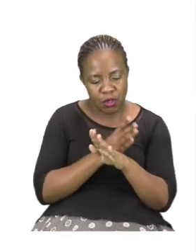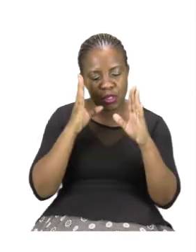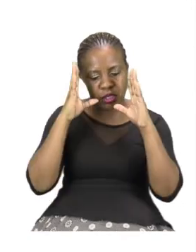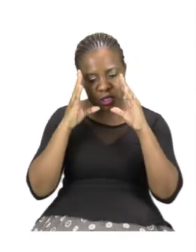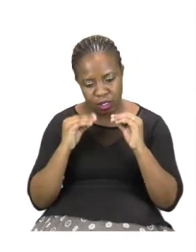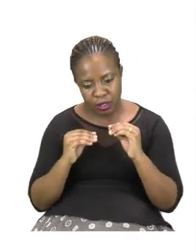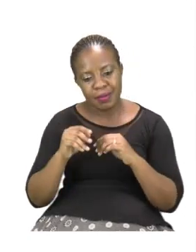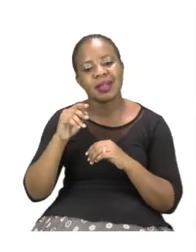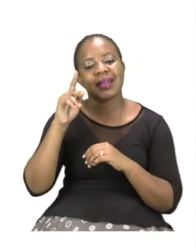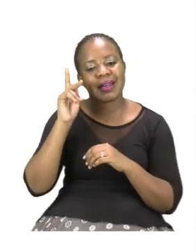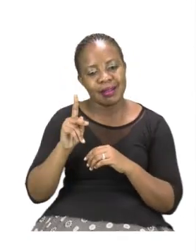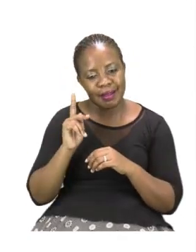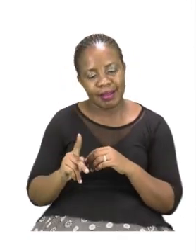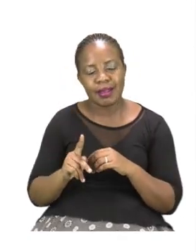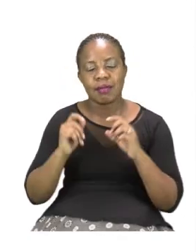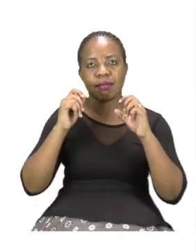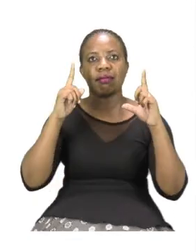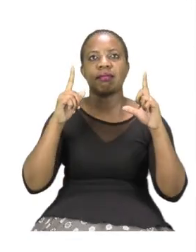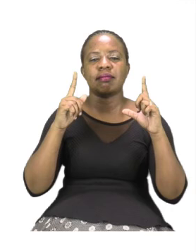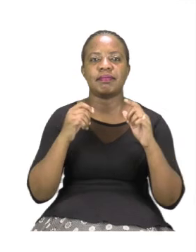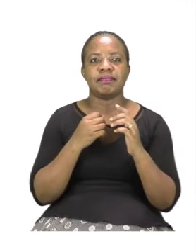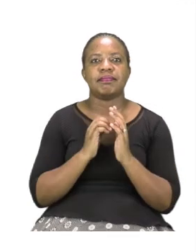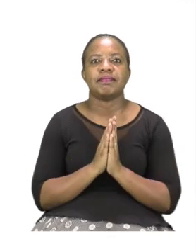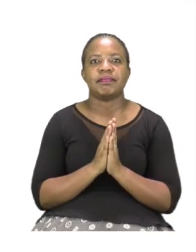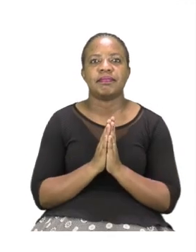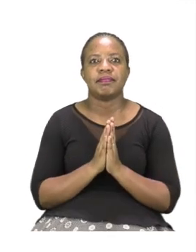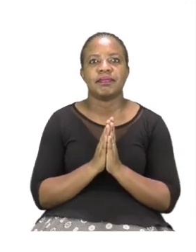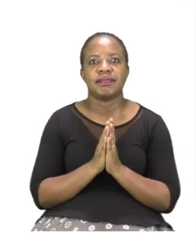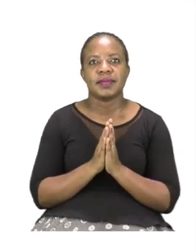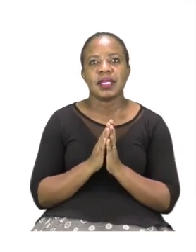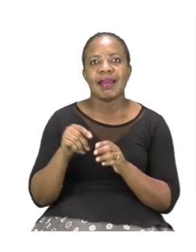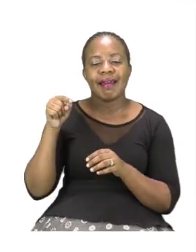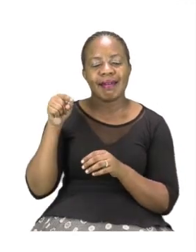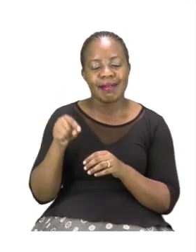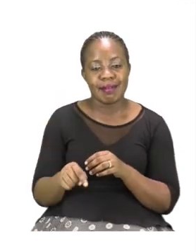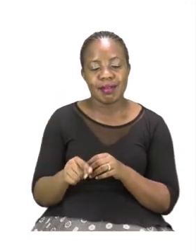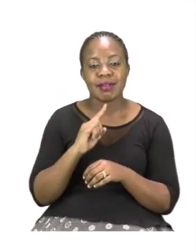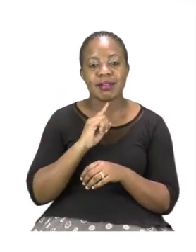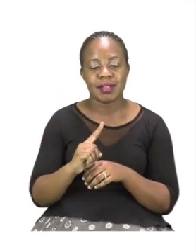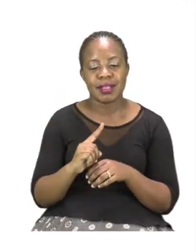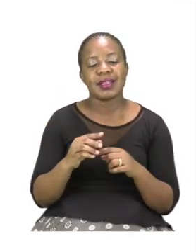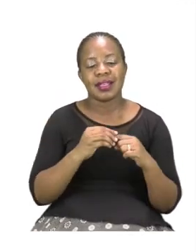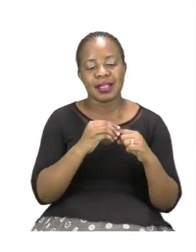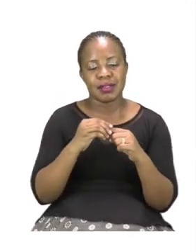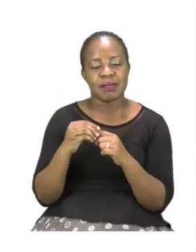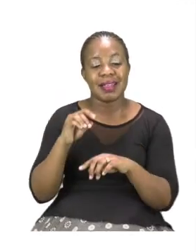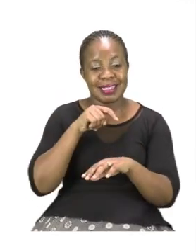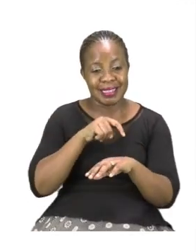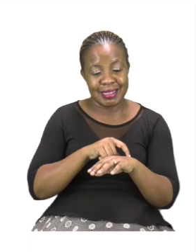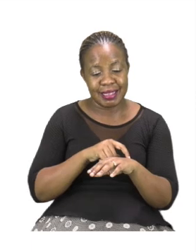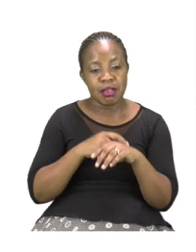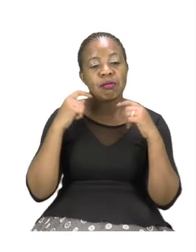and when we wake up. This is a special time to celebrate